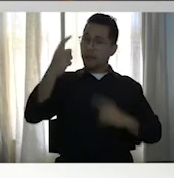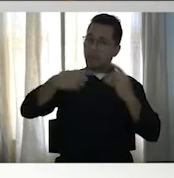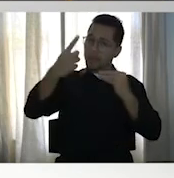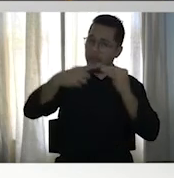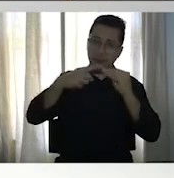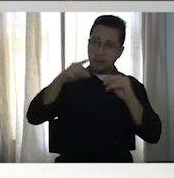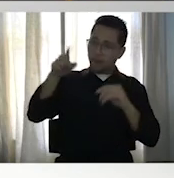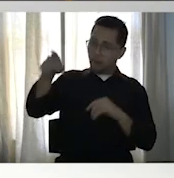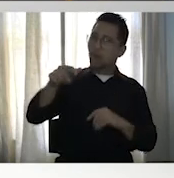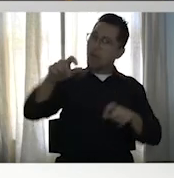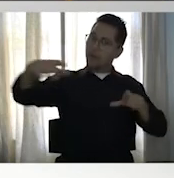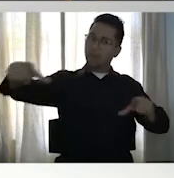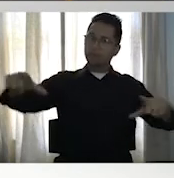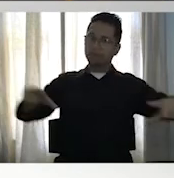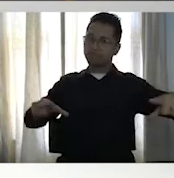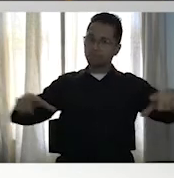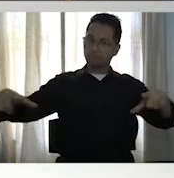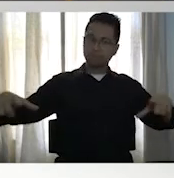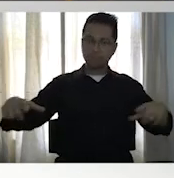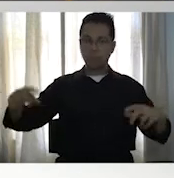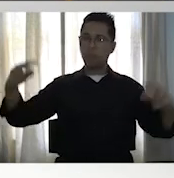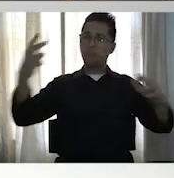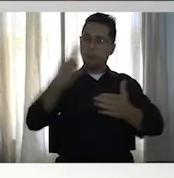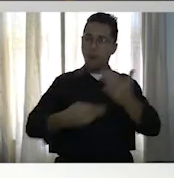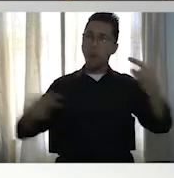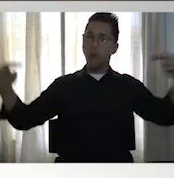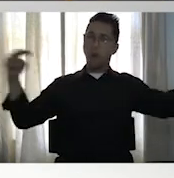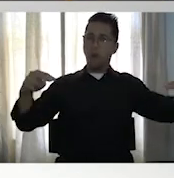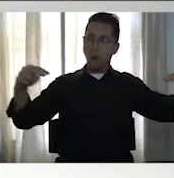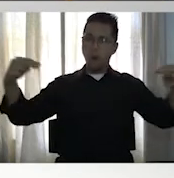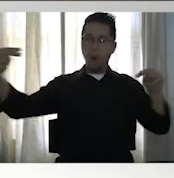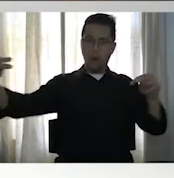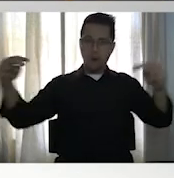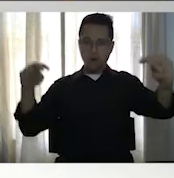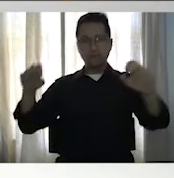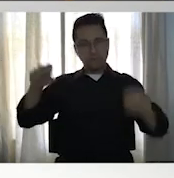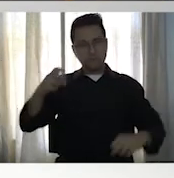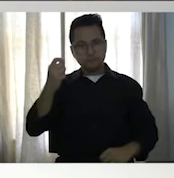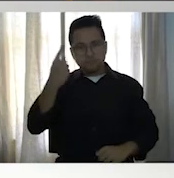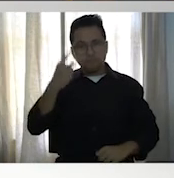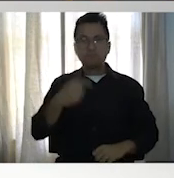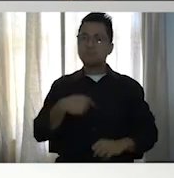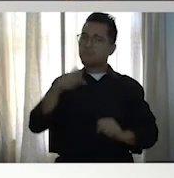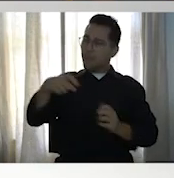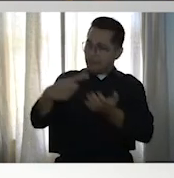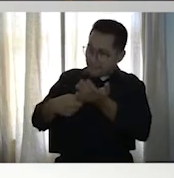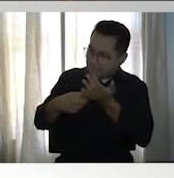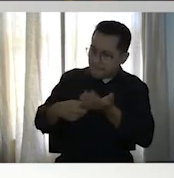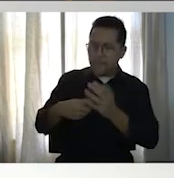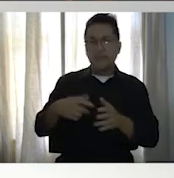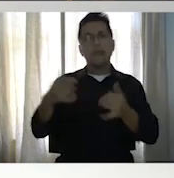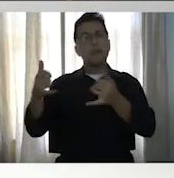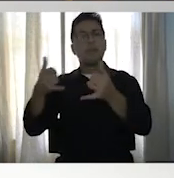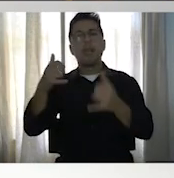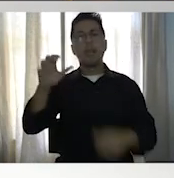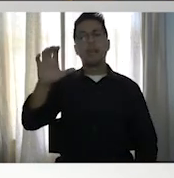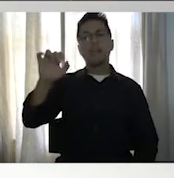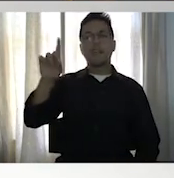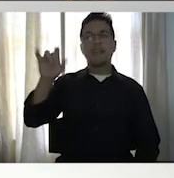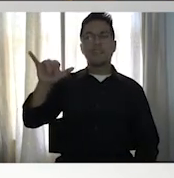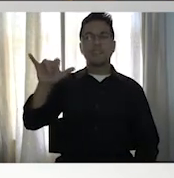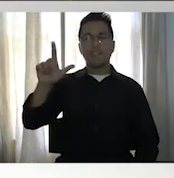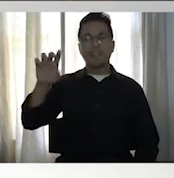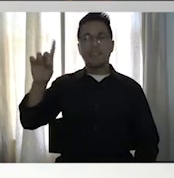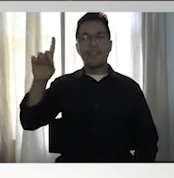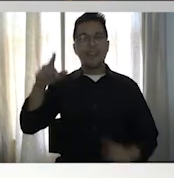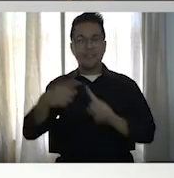turn that board. But this is kind of talking and reasoning it through. Play it backwards. Play Candyland from the end to the beginning. A